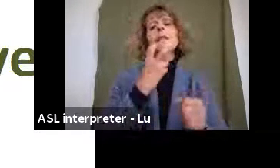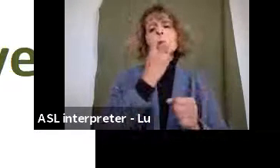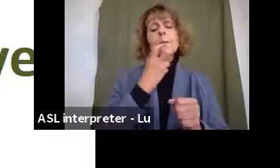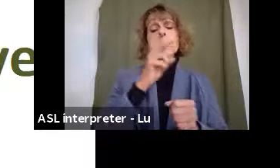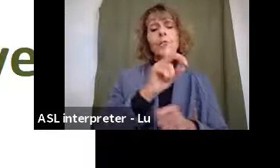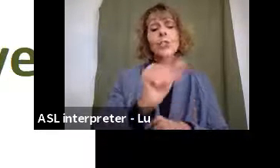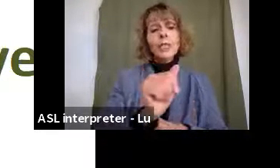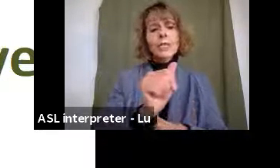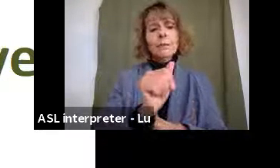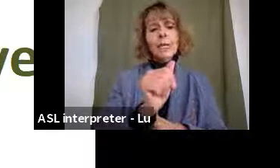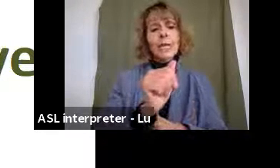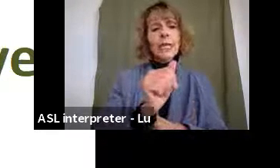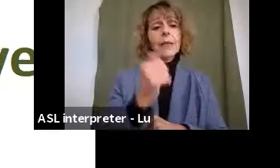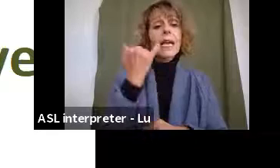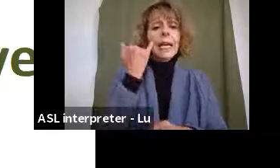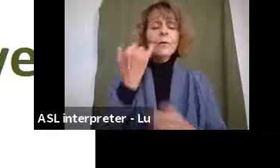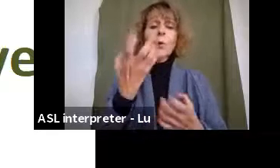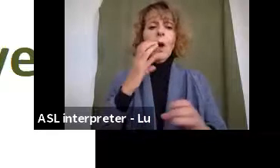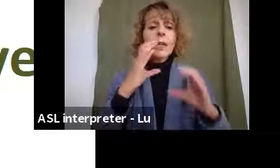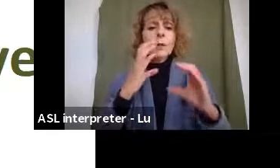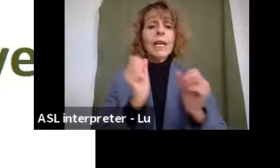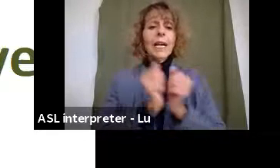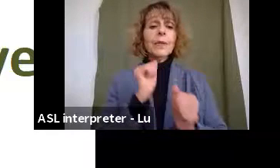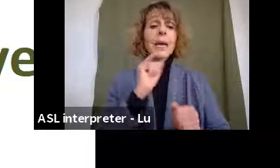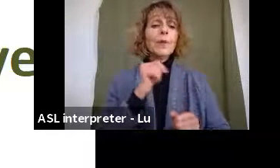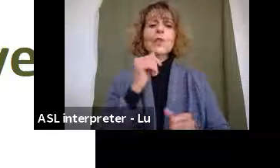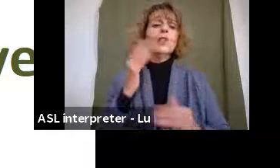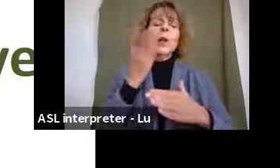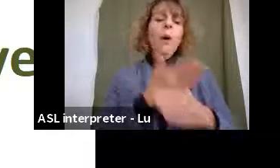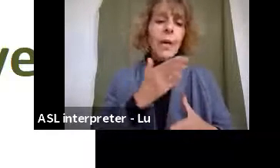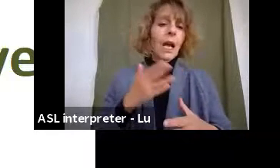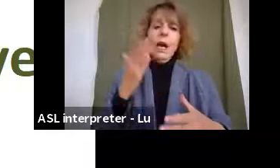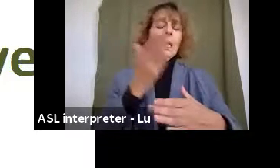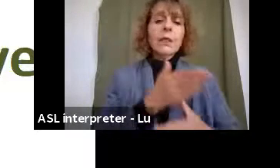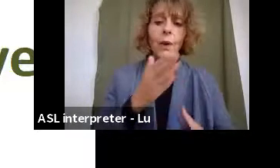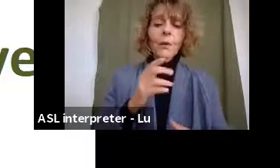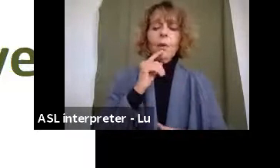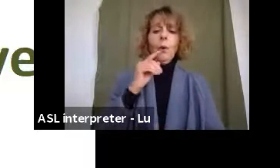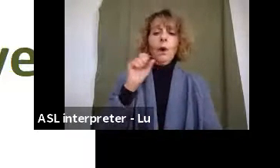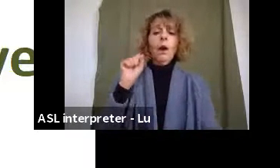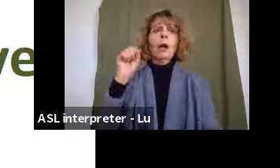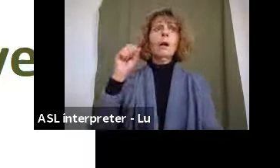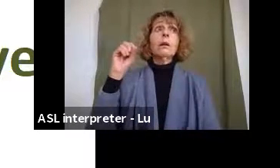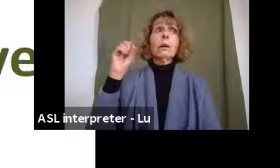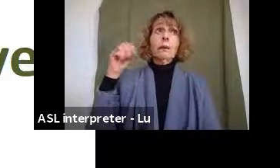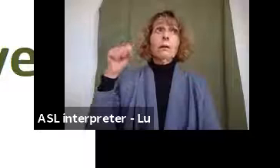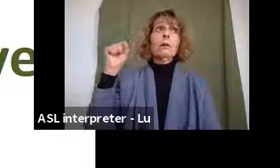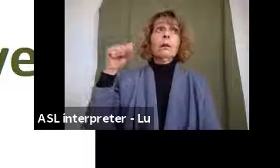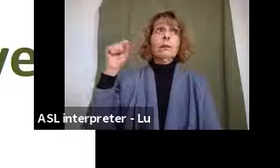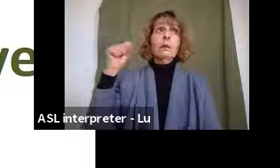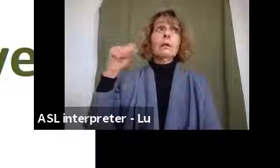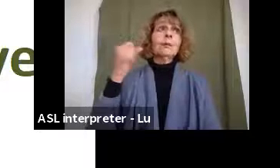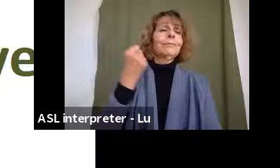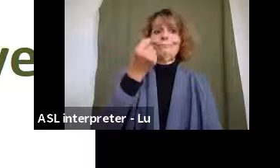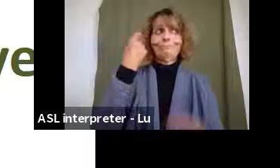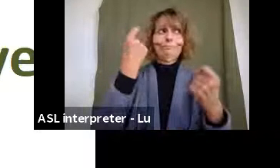just nod as if you understand if you really don't. Again, the patient might not tell you